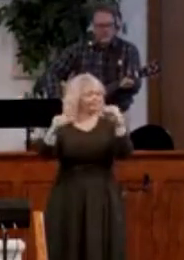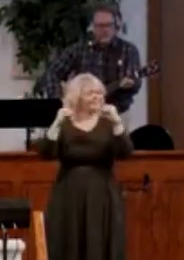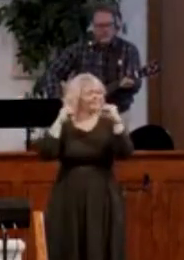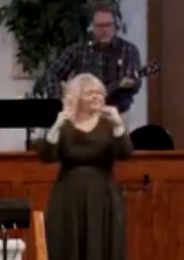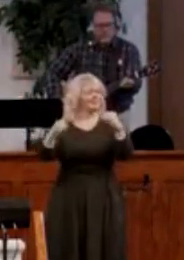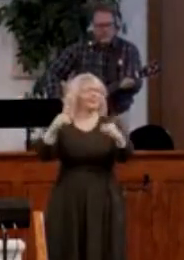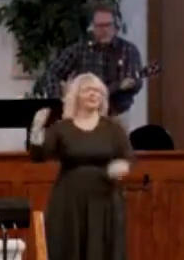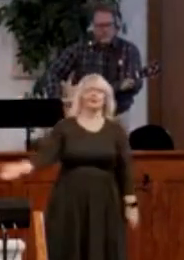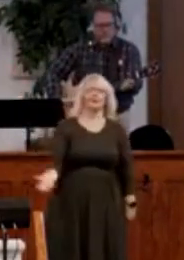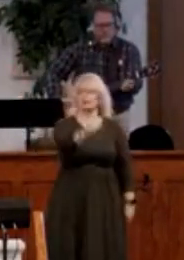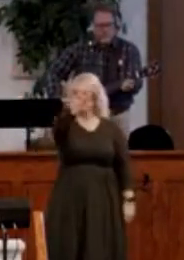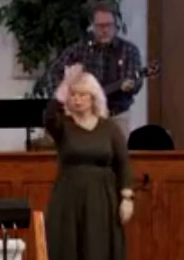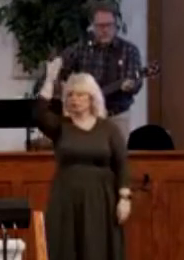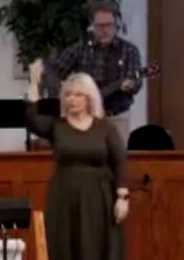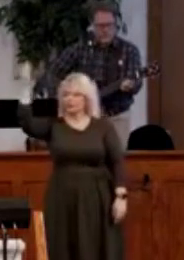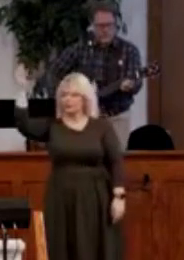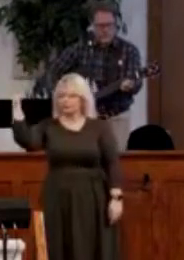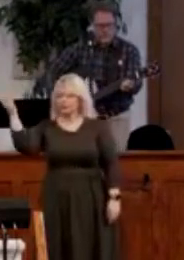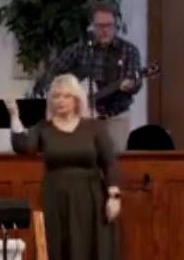none like